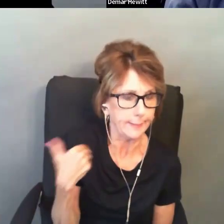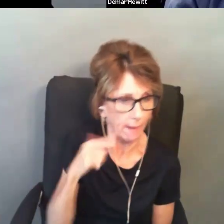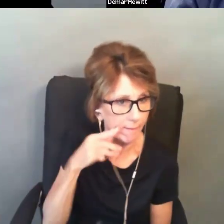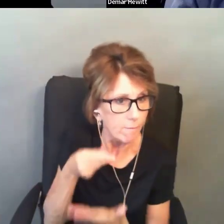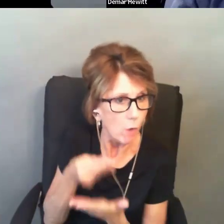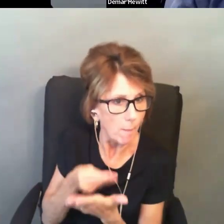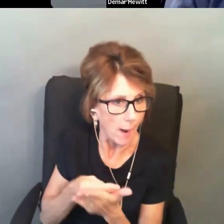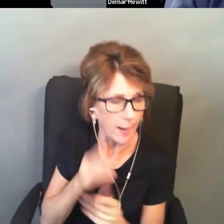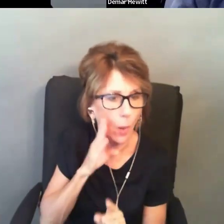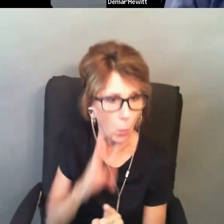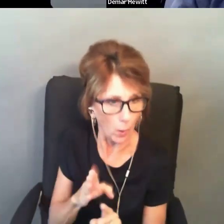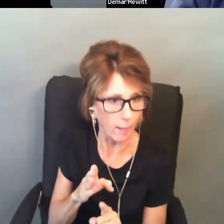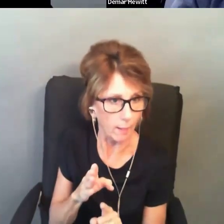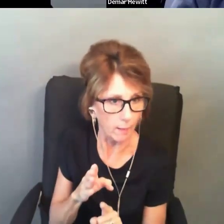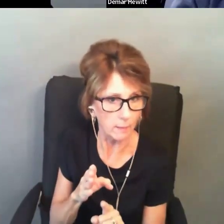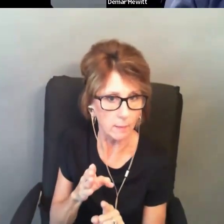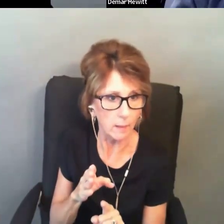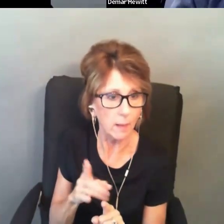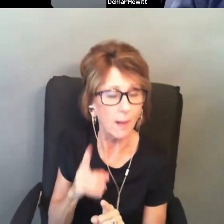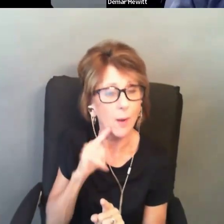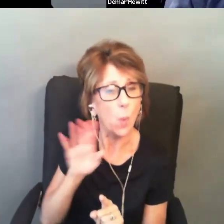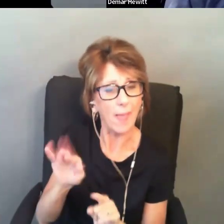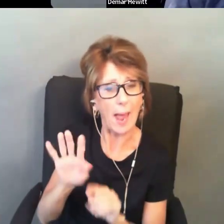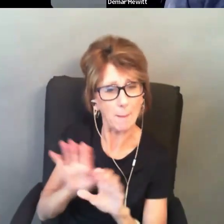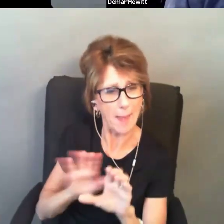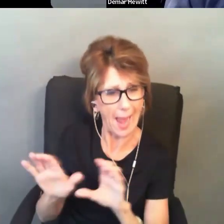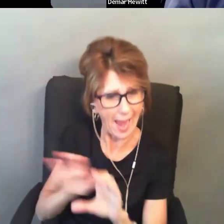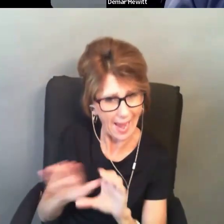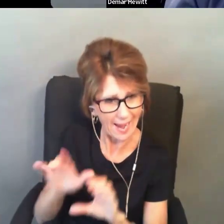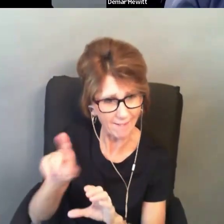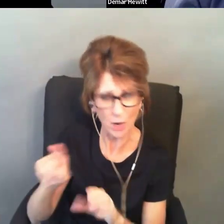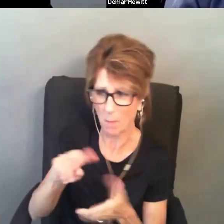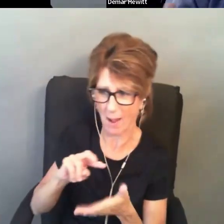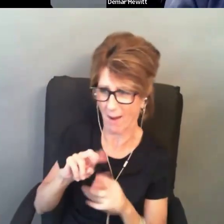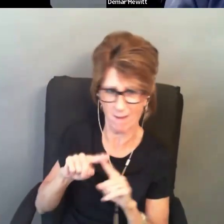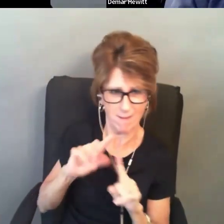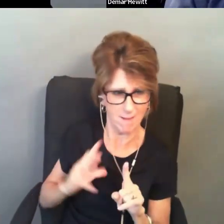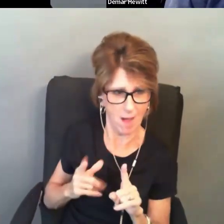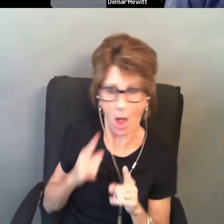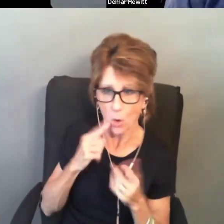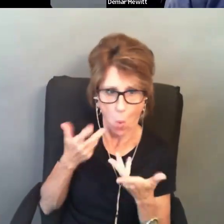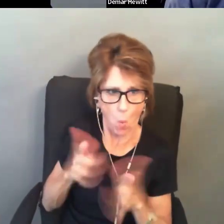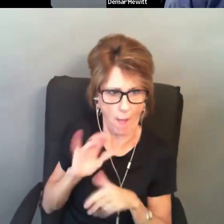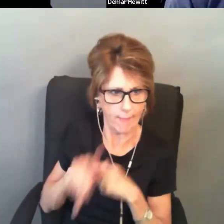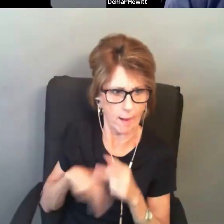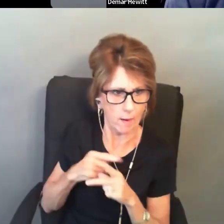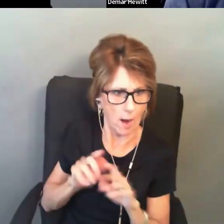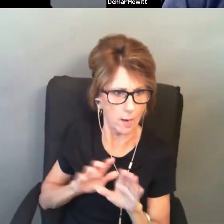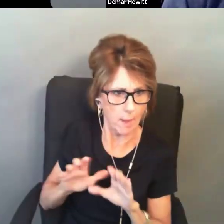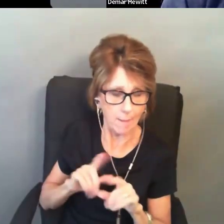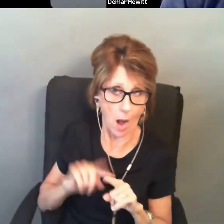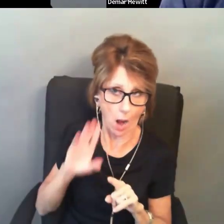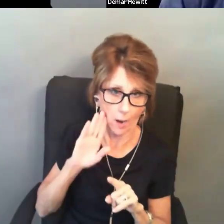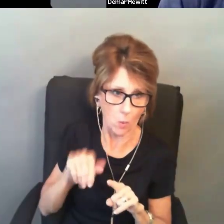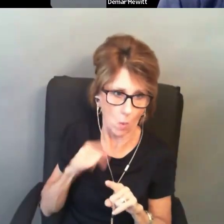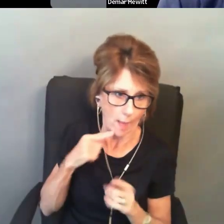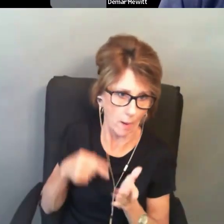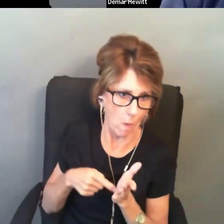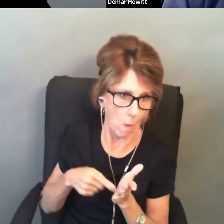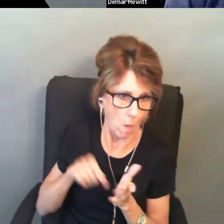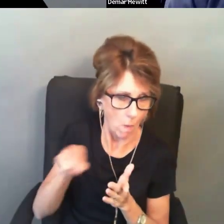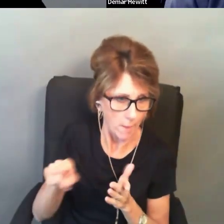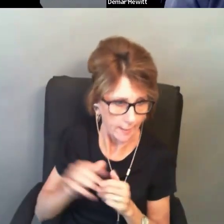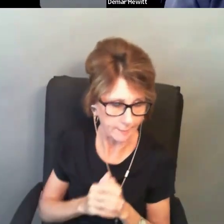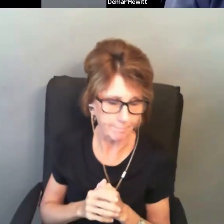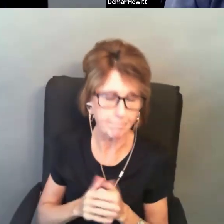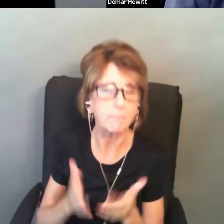that is unwelcome or ought to have been known to be unwelcome. You know I'm going to ask you for the rent, so that's not harassment. How do you prove